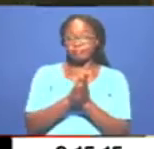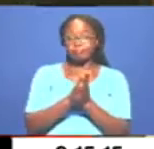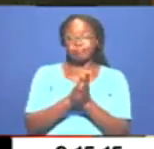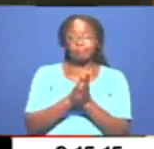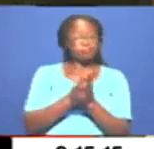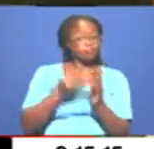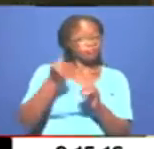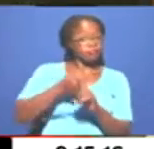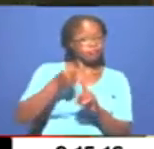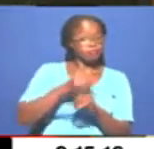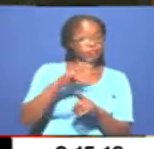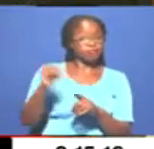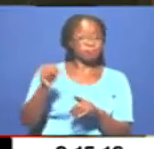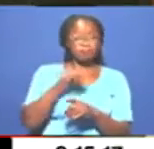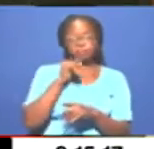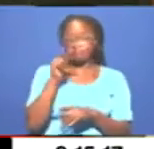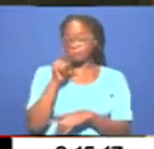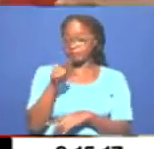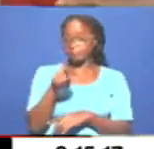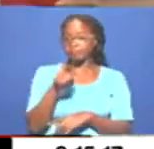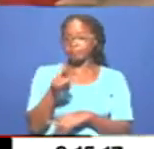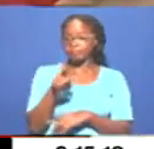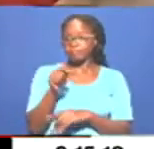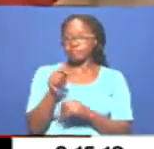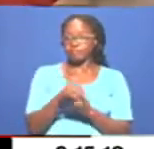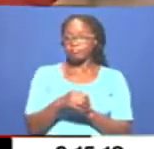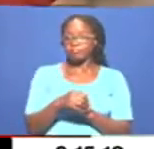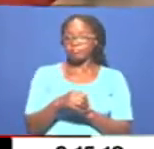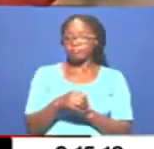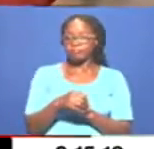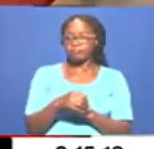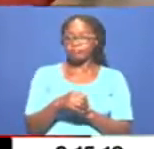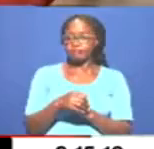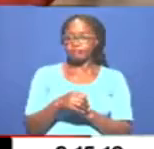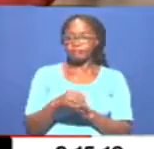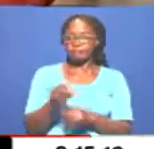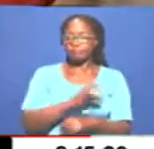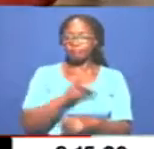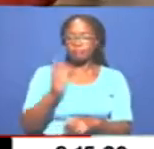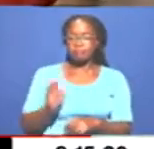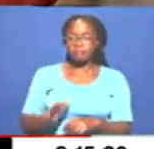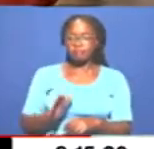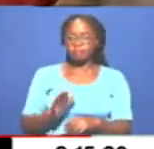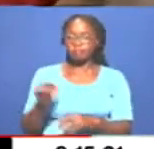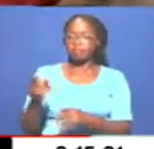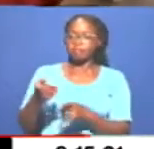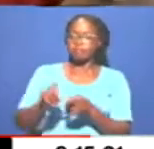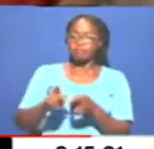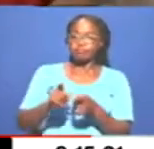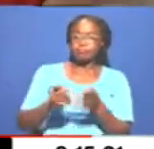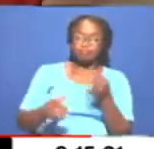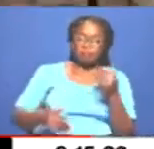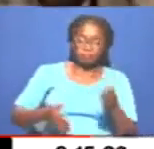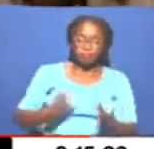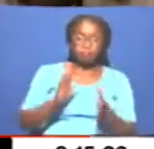wao, hatutakabiliana na yule alikuambia. The commissioner added that the commission won't entertain such